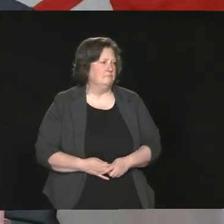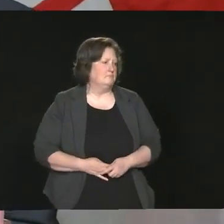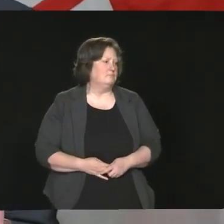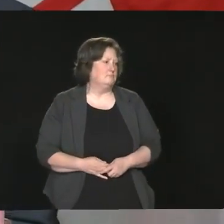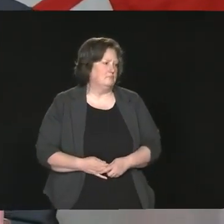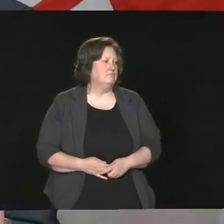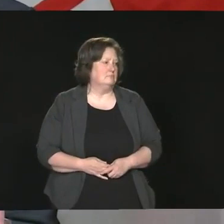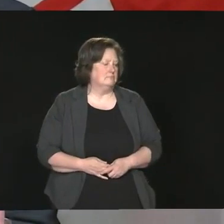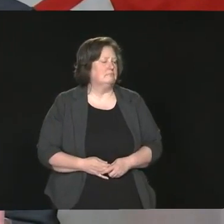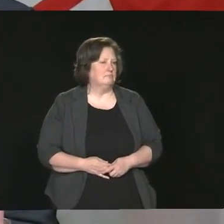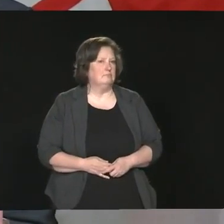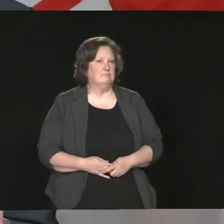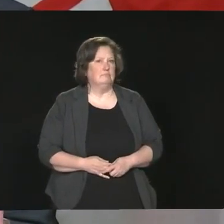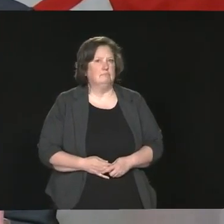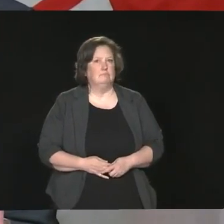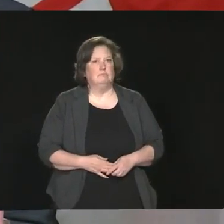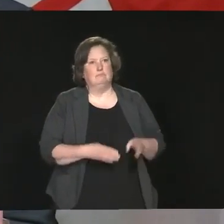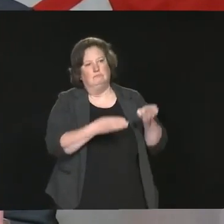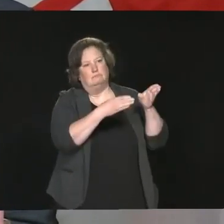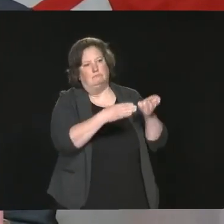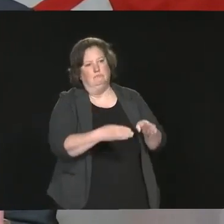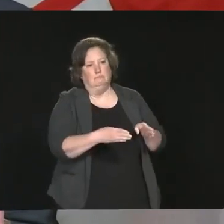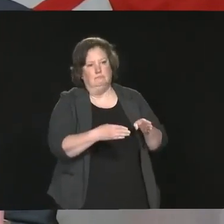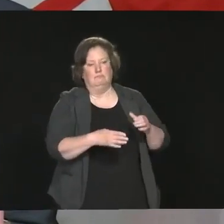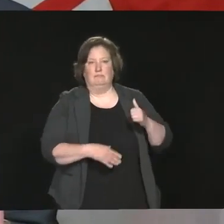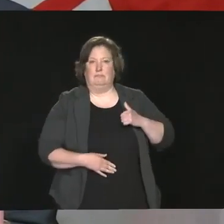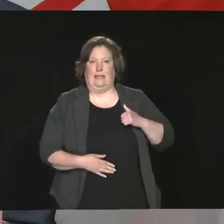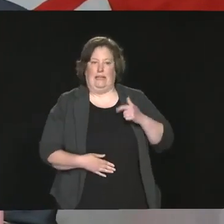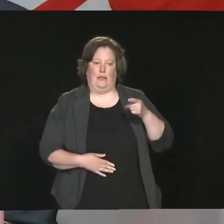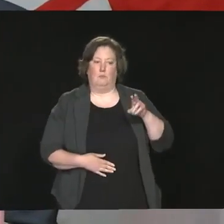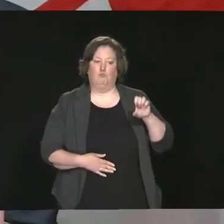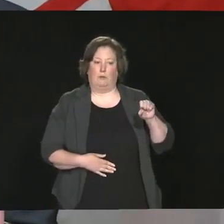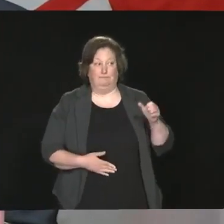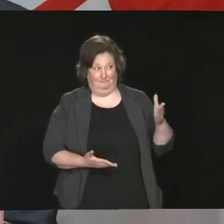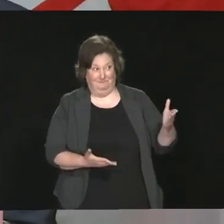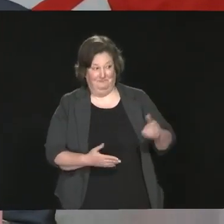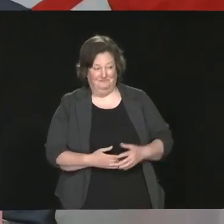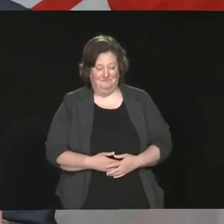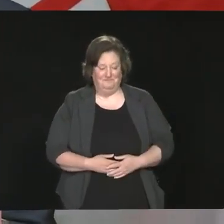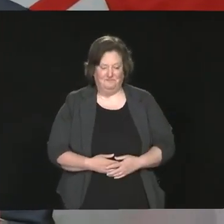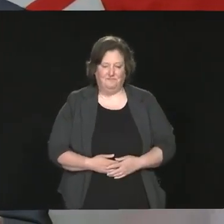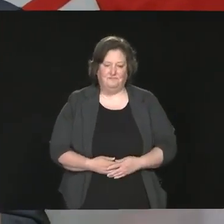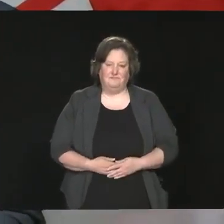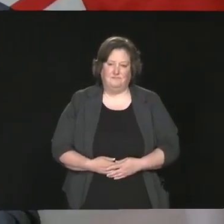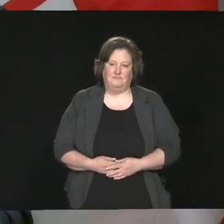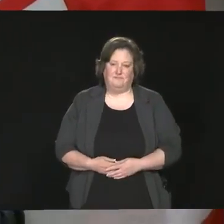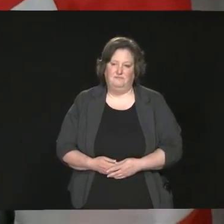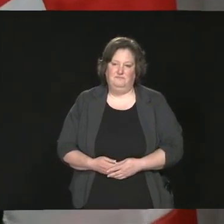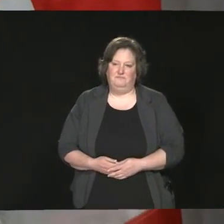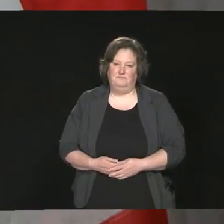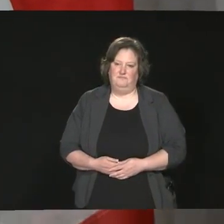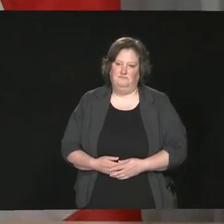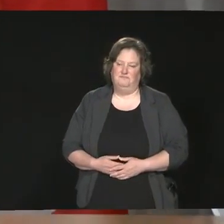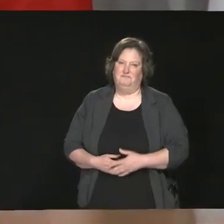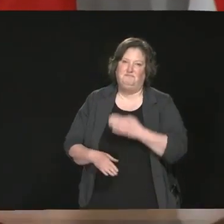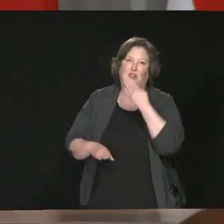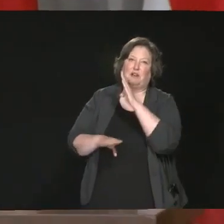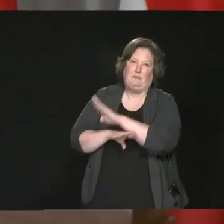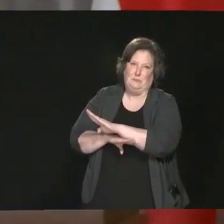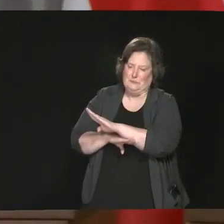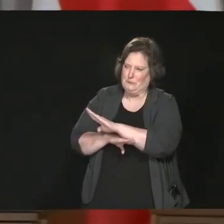Stephanie Levitt from the Canadian Press. Please go ahead. Your line is now open. Good afternoon. My questions are both for Minister